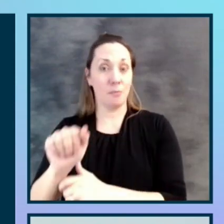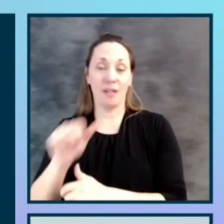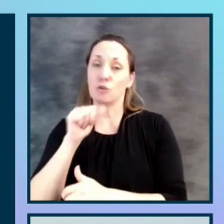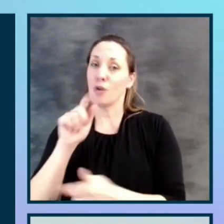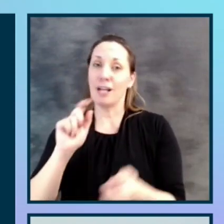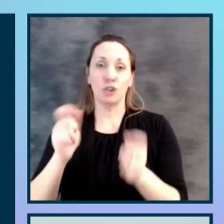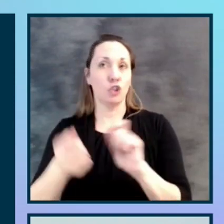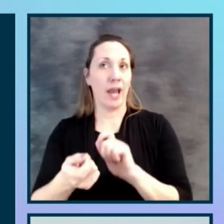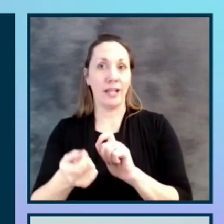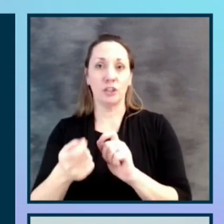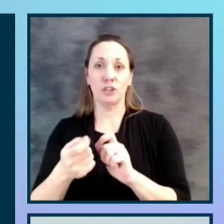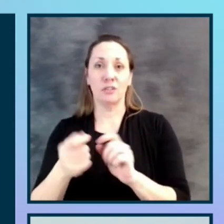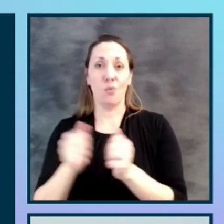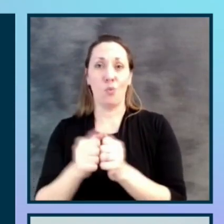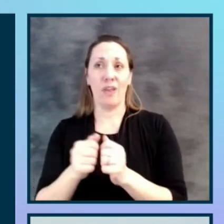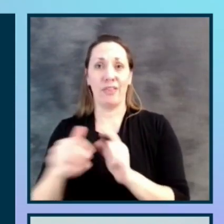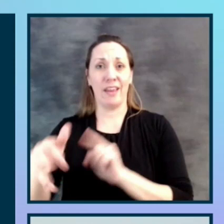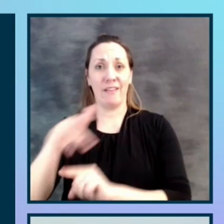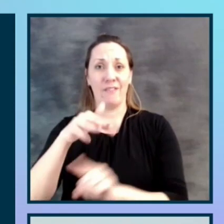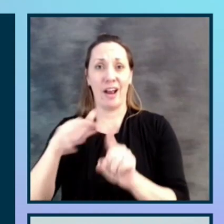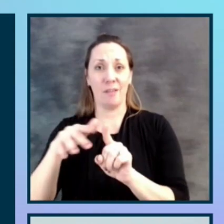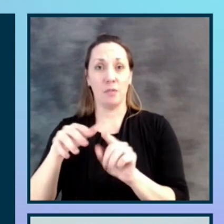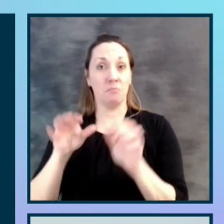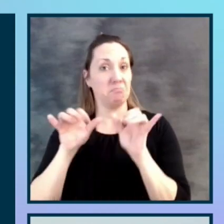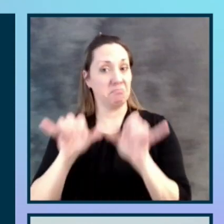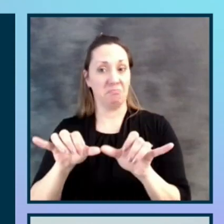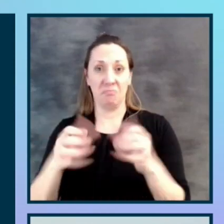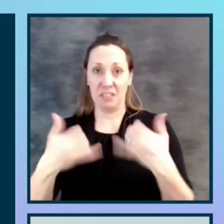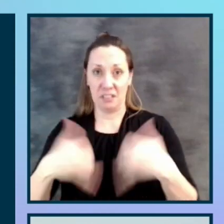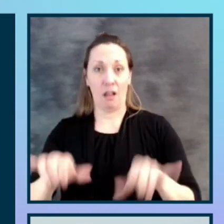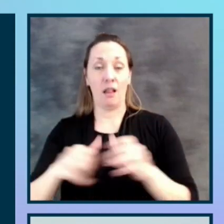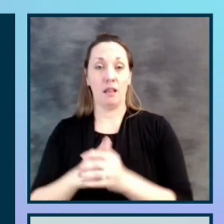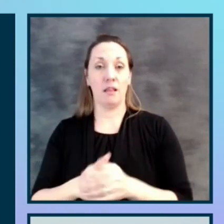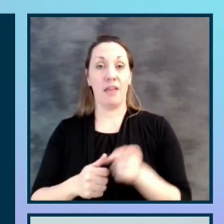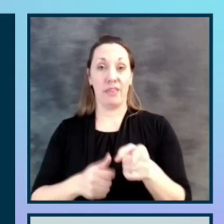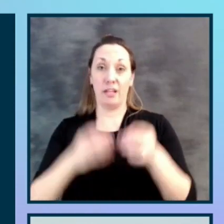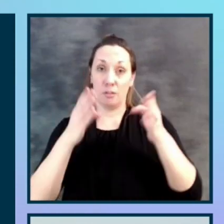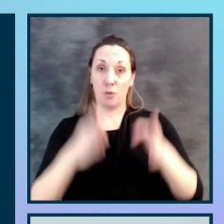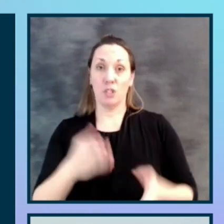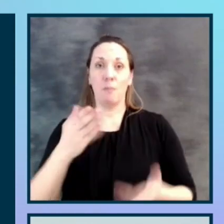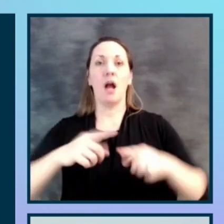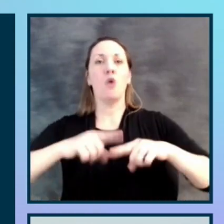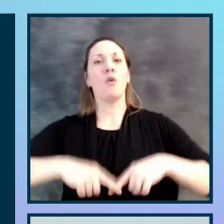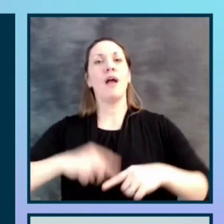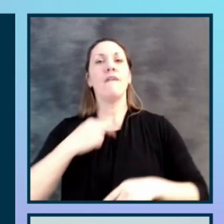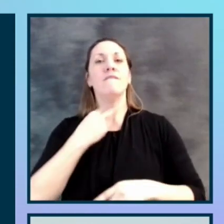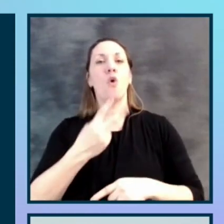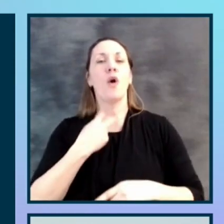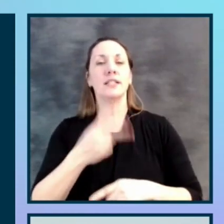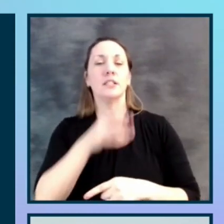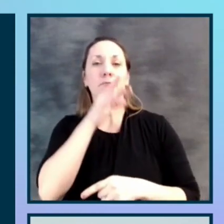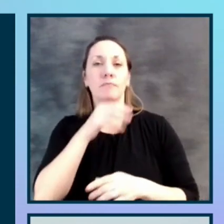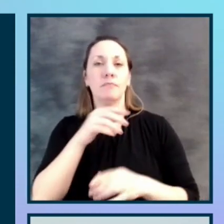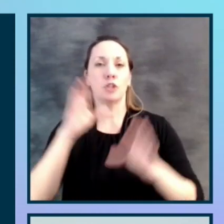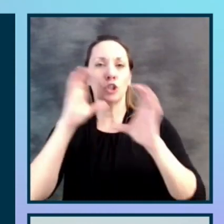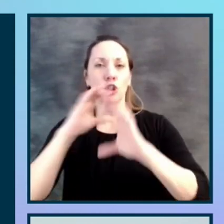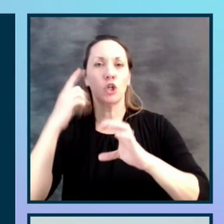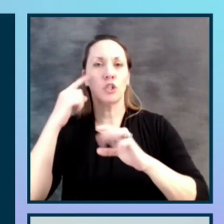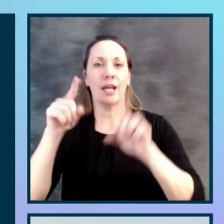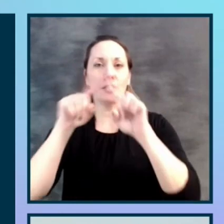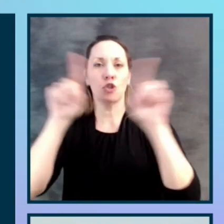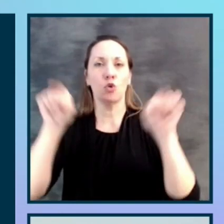with the environment. They remain the same. And this person might rely on voice search and screen readers to interact with the website.